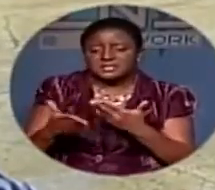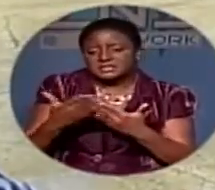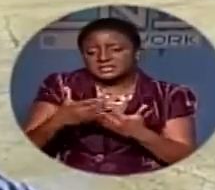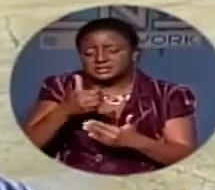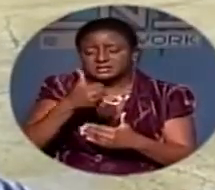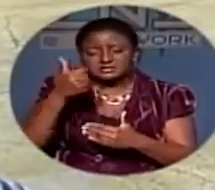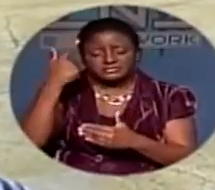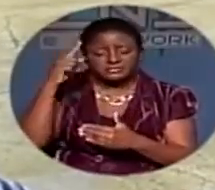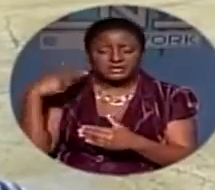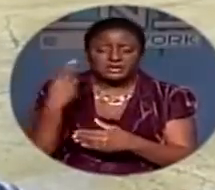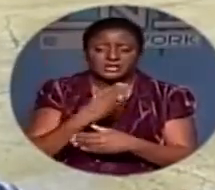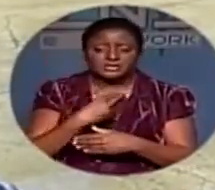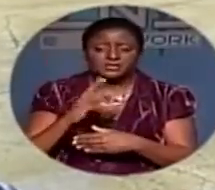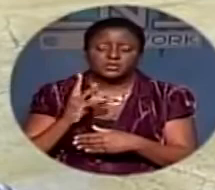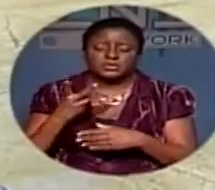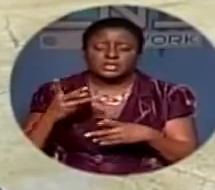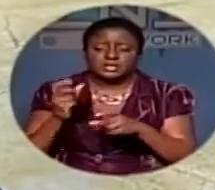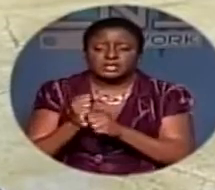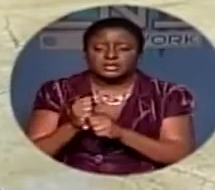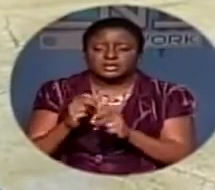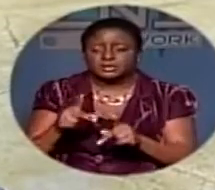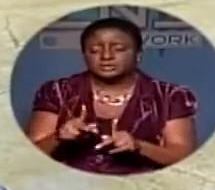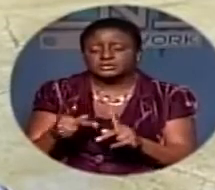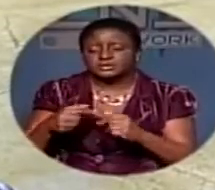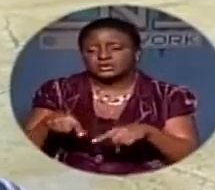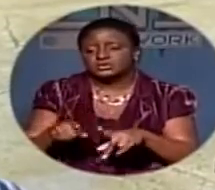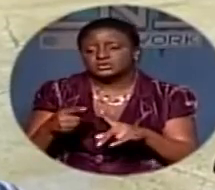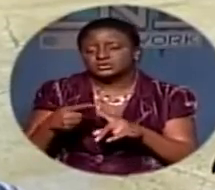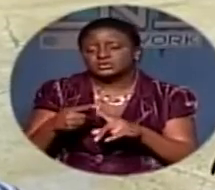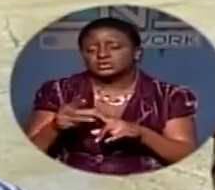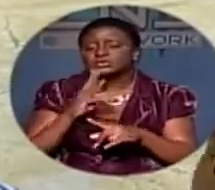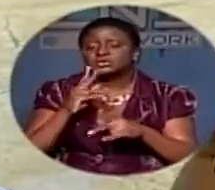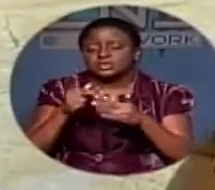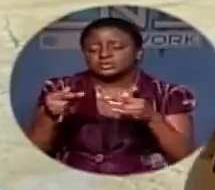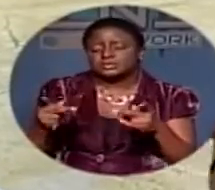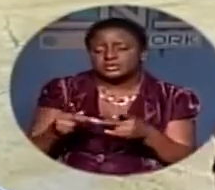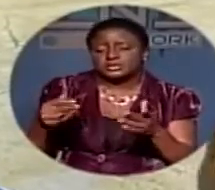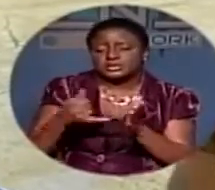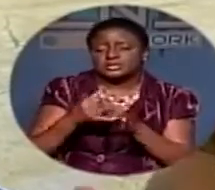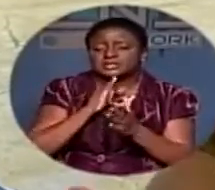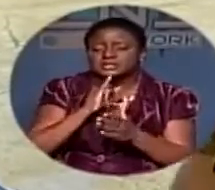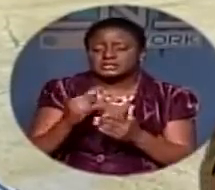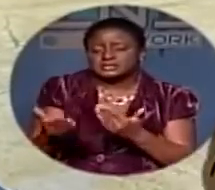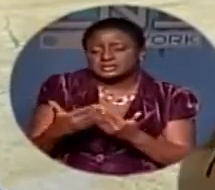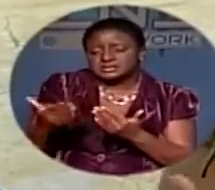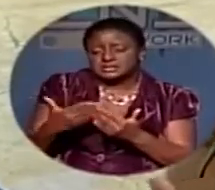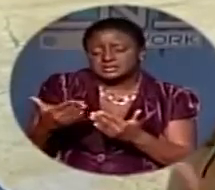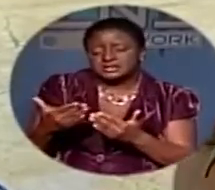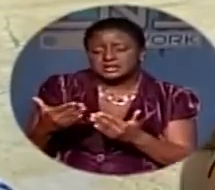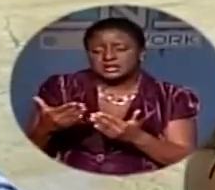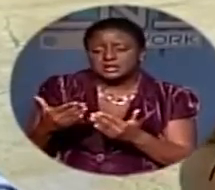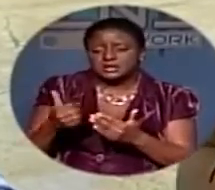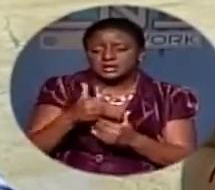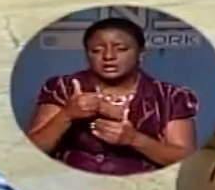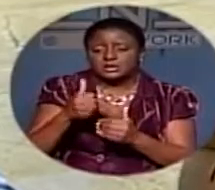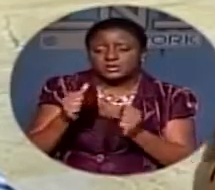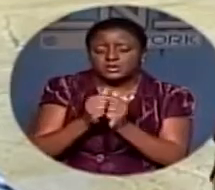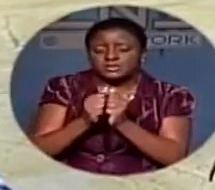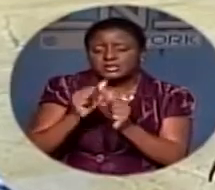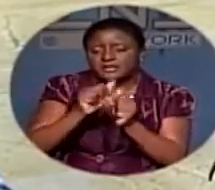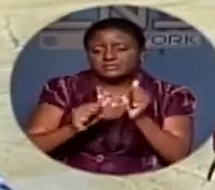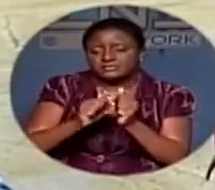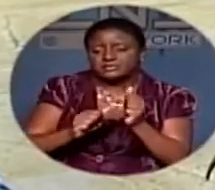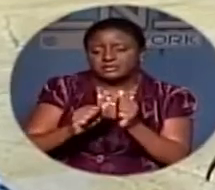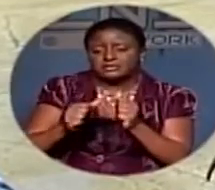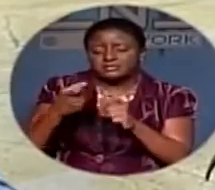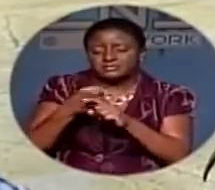go to the pool and we have the home crowd there cheering us on. It's a little bit easy with just the team chemistry, with everybody being from the Bahamas being